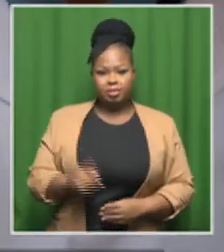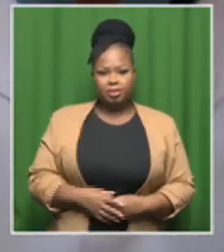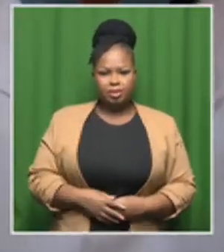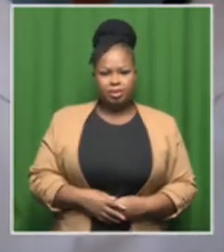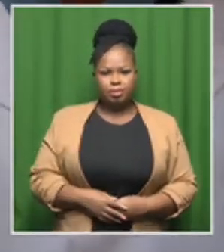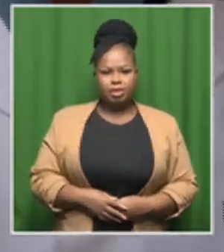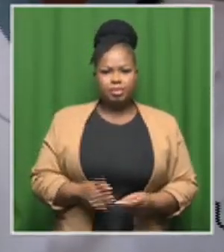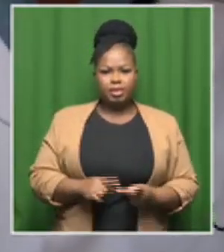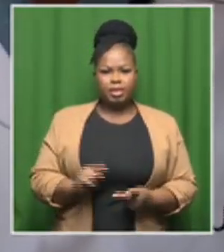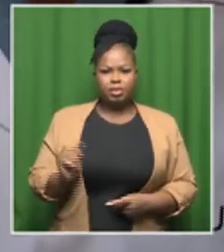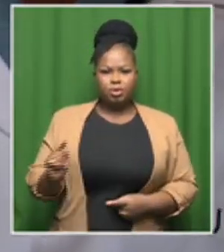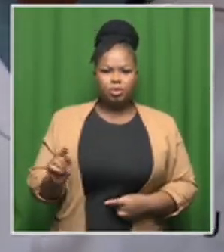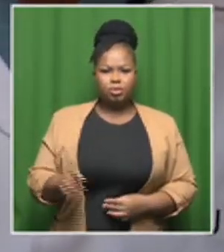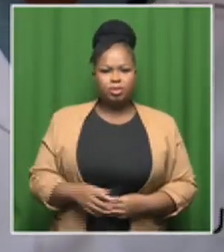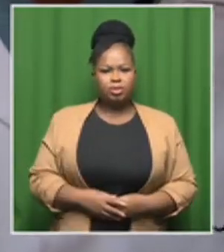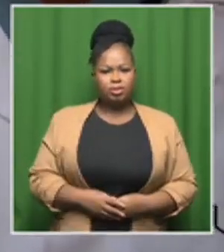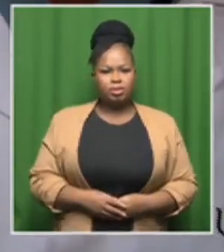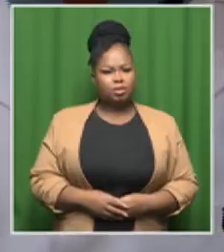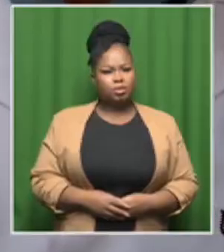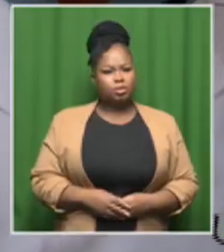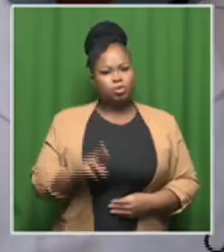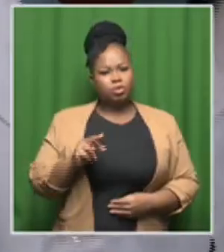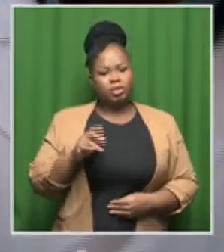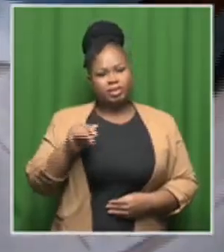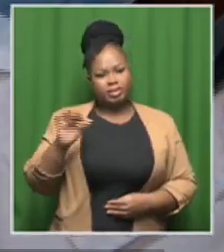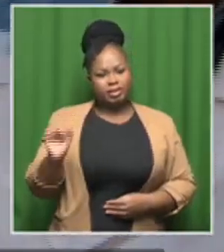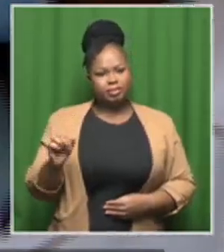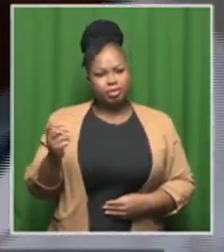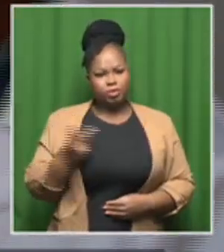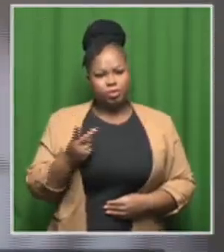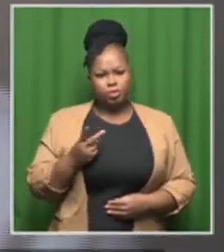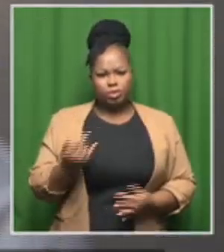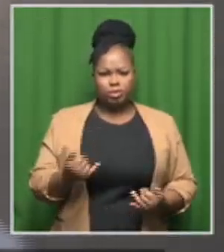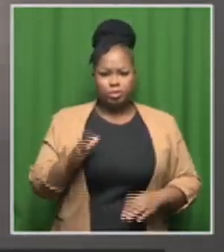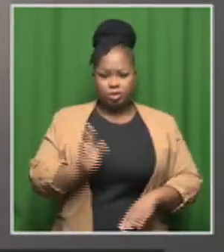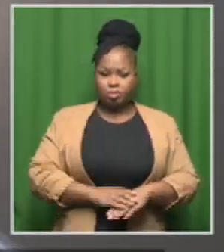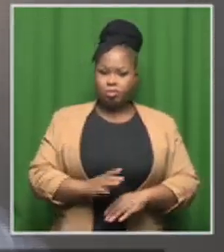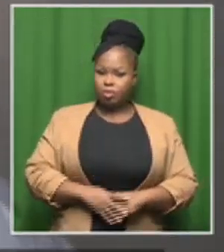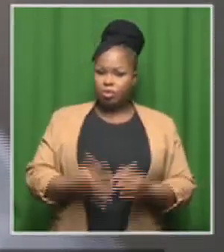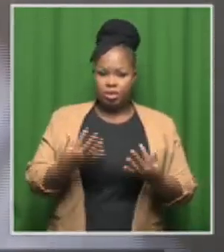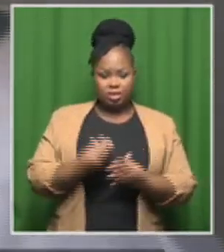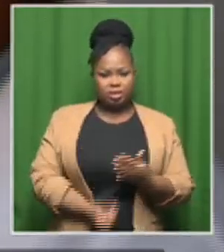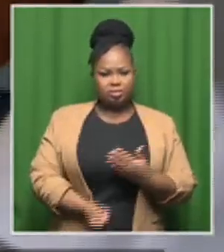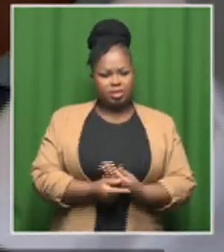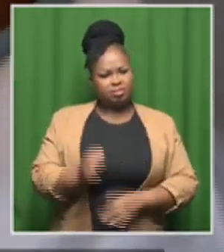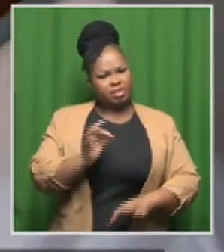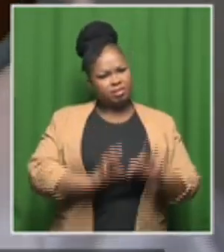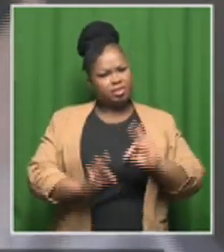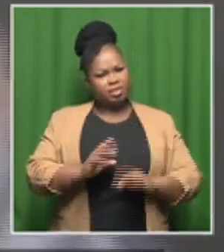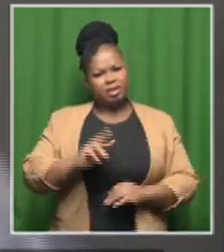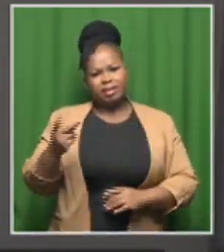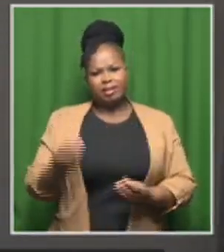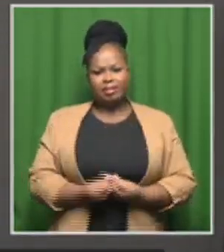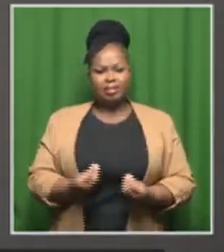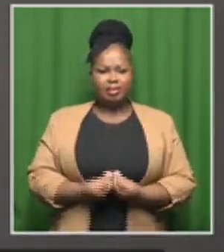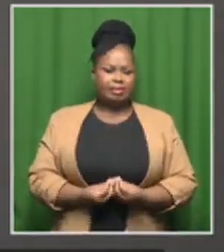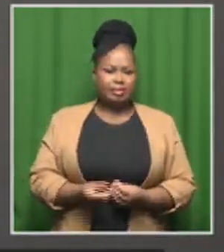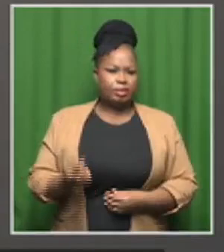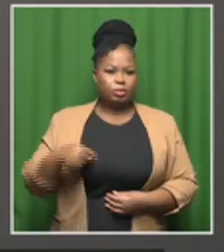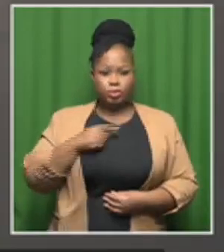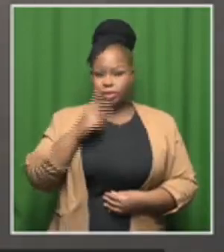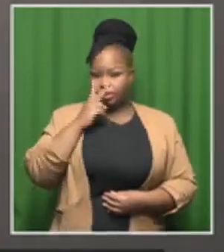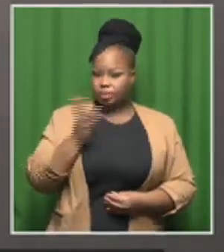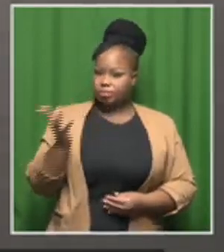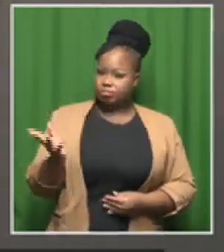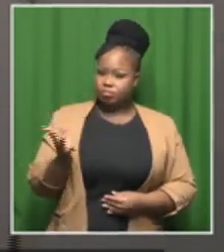it's here at UNISA. So also, you know, much more going on here. So talk to us about some of the other things that we are seeing around